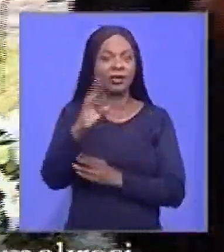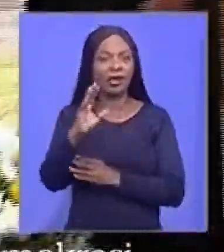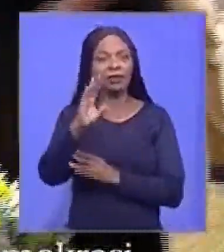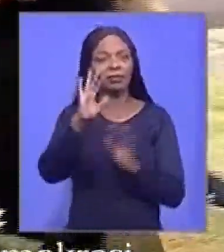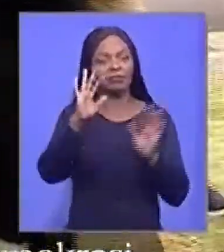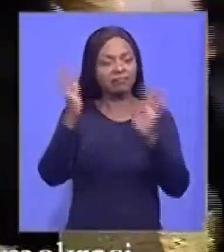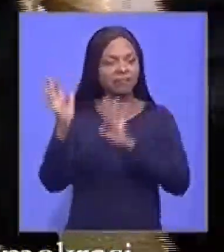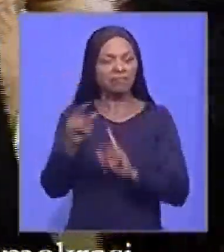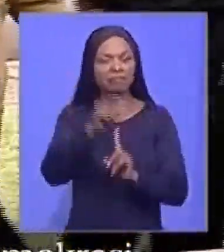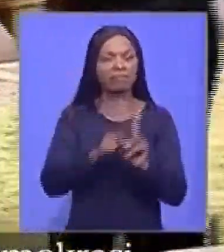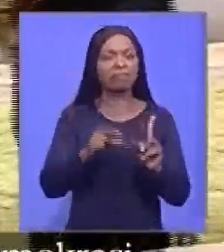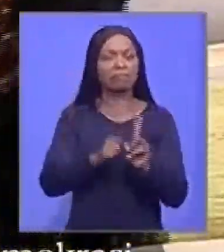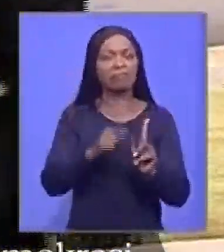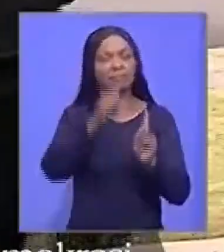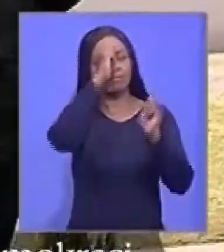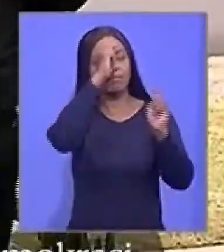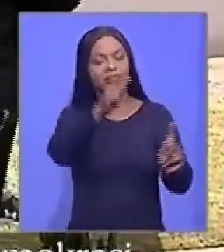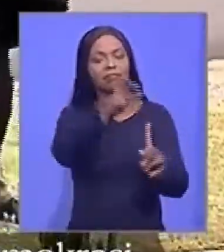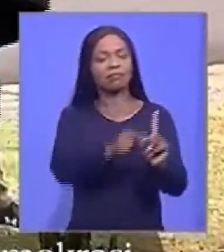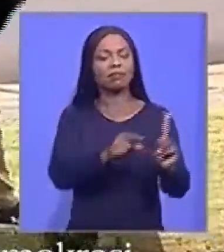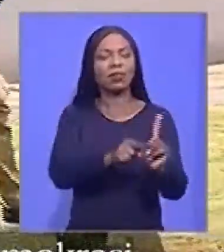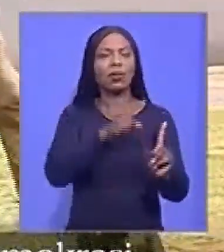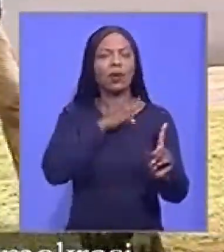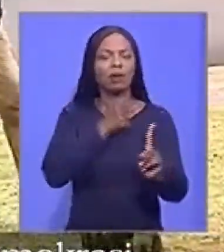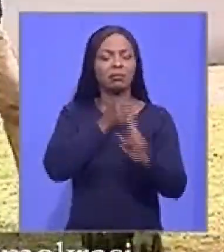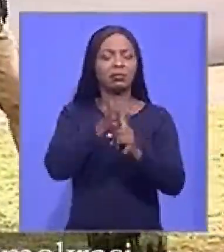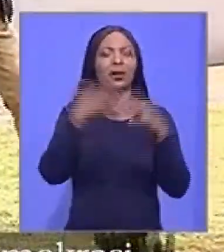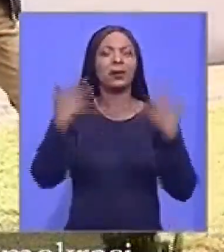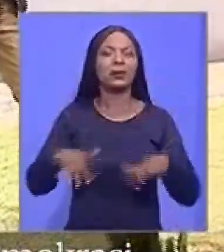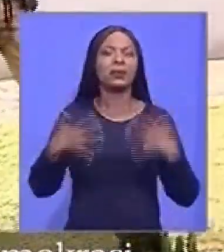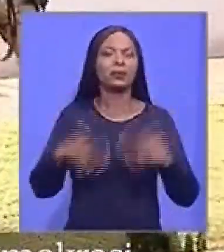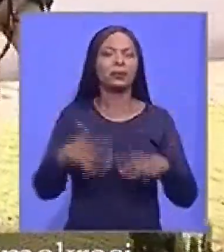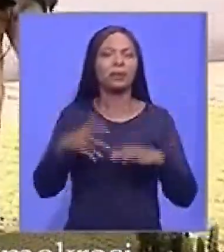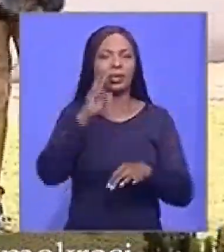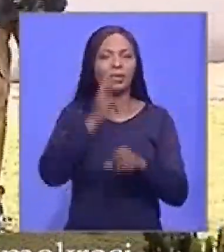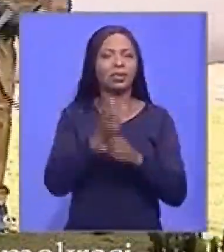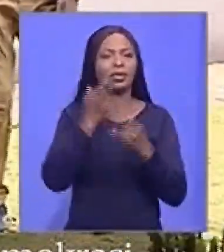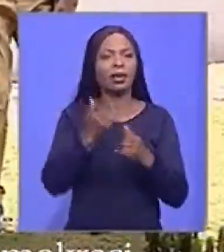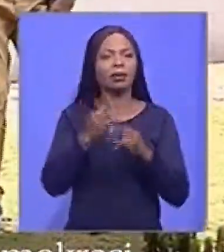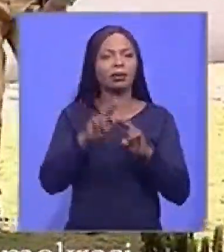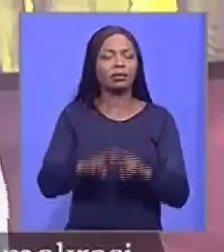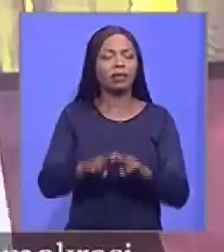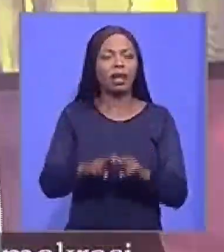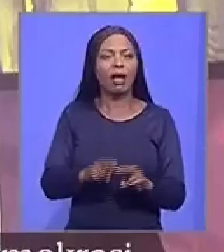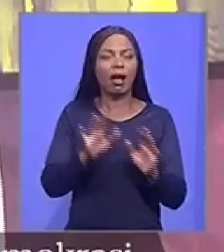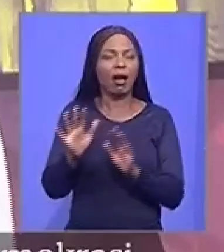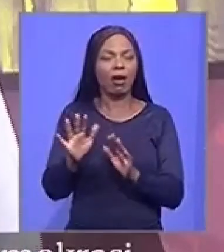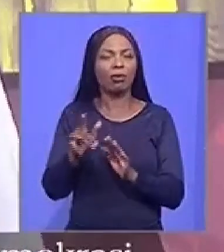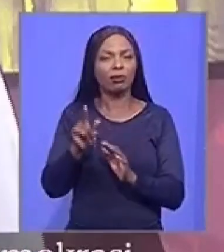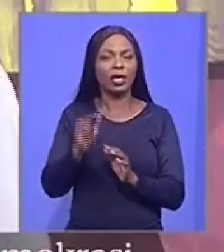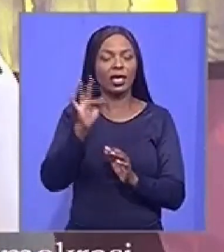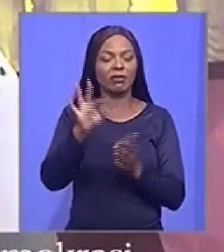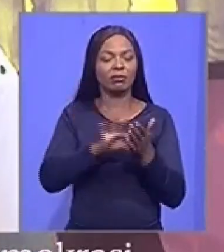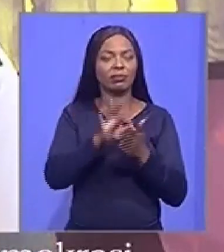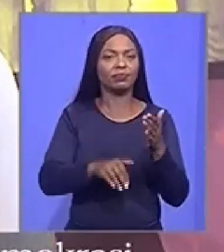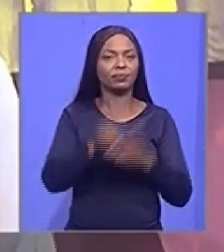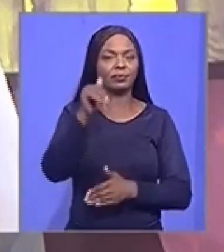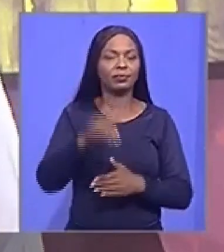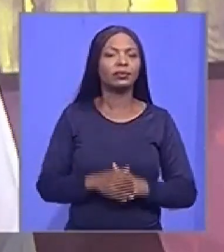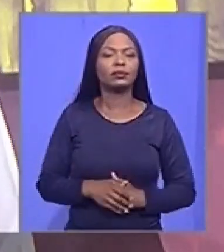go amogela gore kgaratlo e ntšha e batla sengwe se sešwa seo ba ka ikaegang ka sone fa ba tlhopha. As we celebrate the 30th year